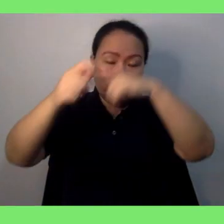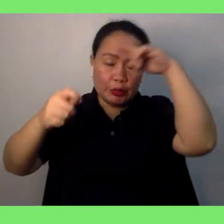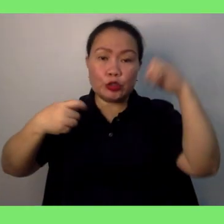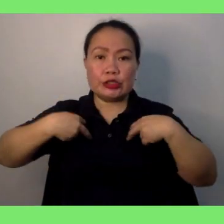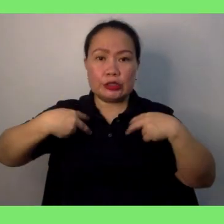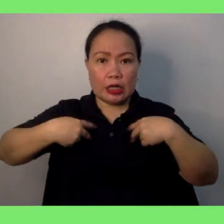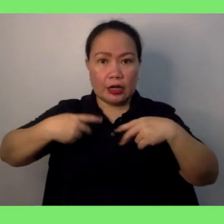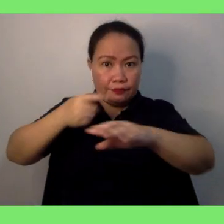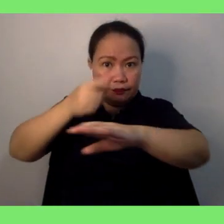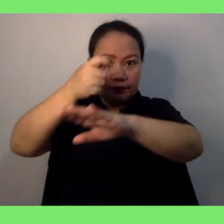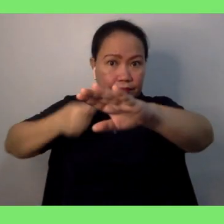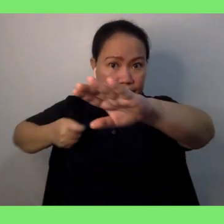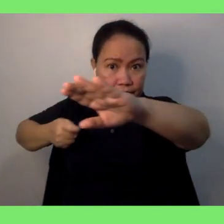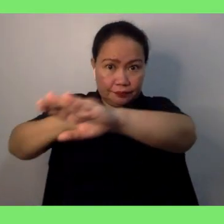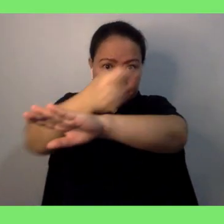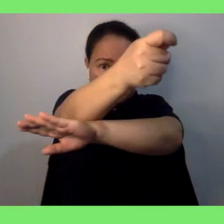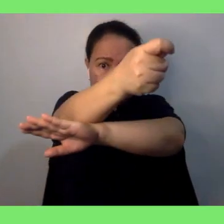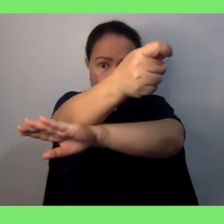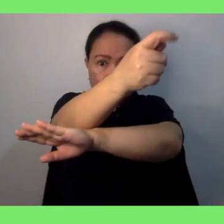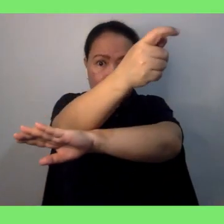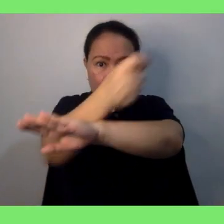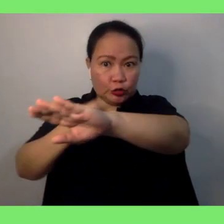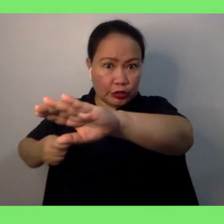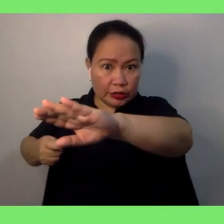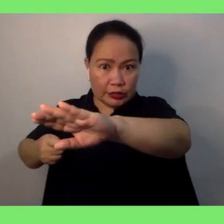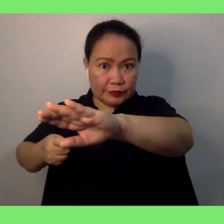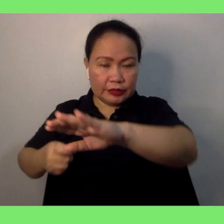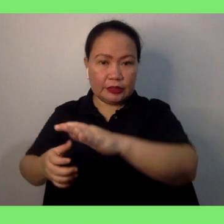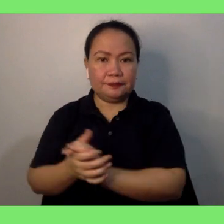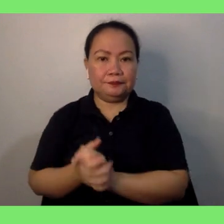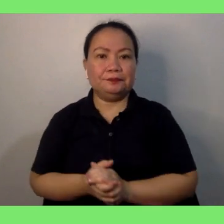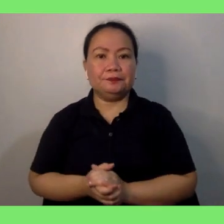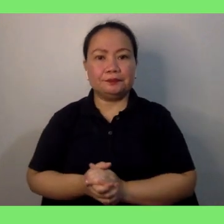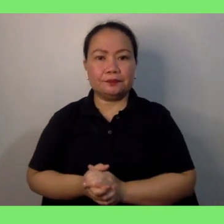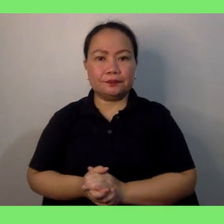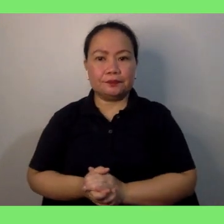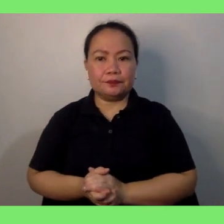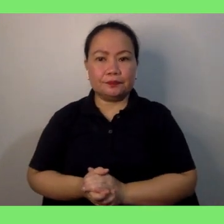side exterior angles. So, pareho lang po yun. Now,